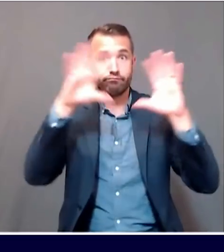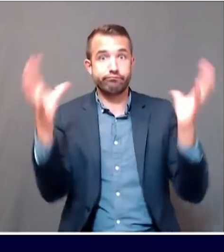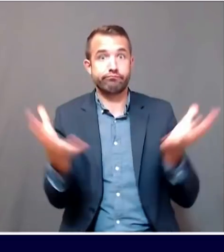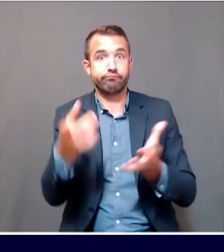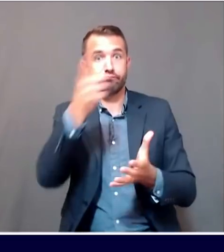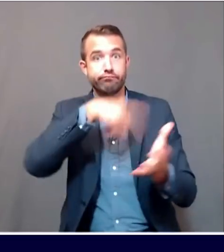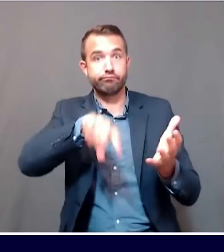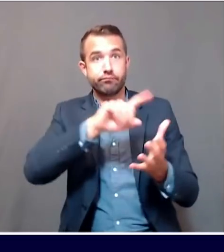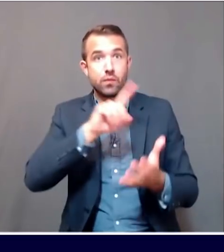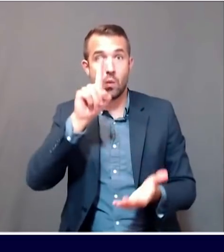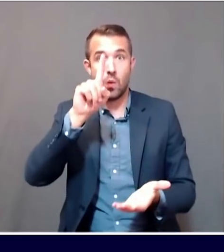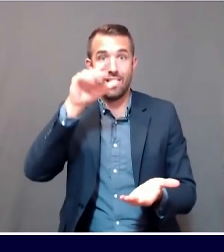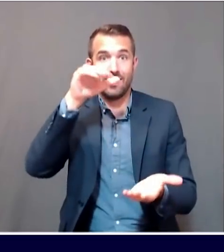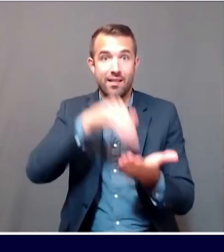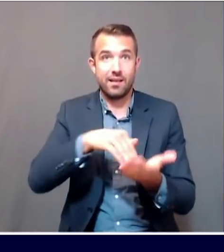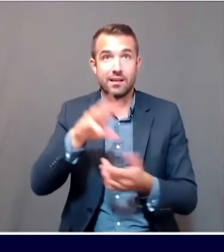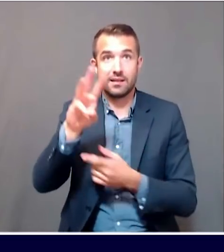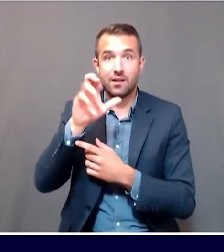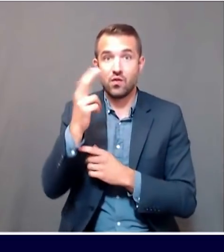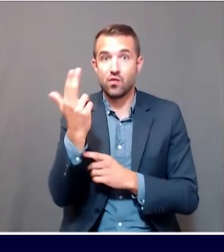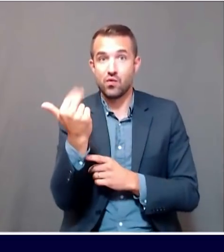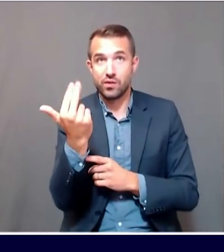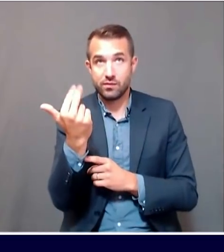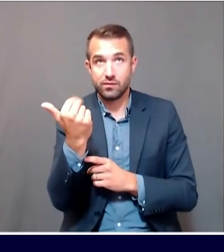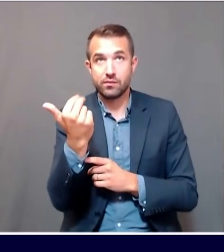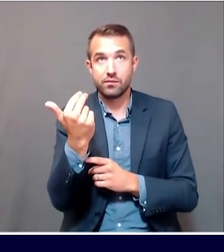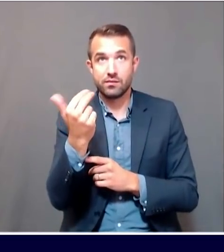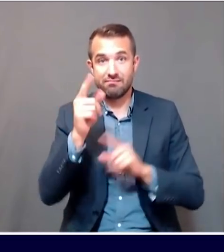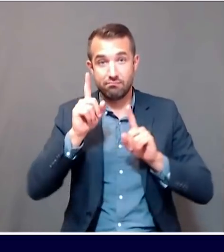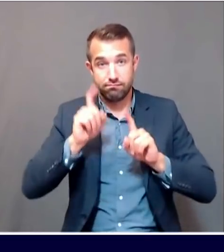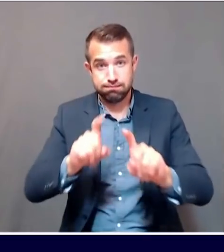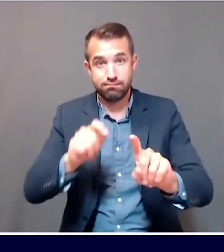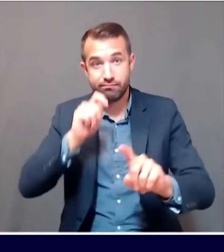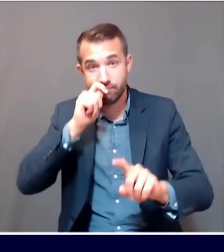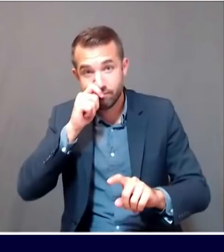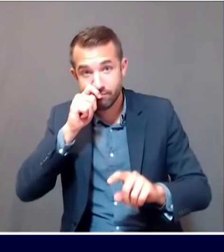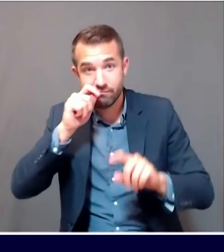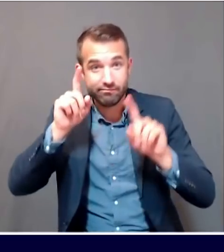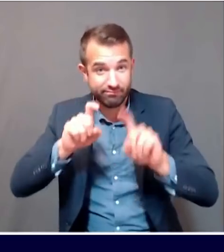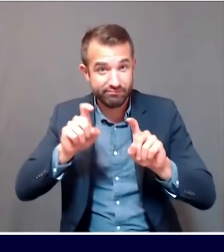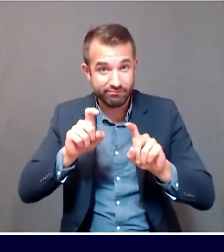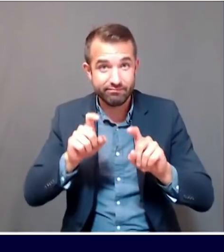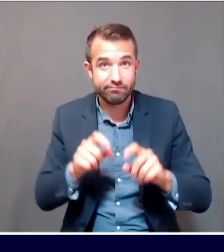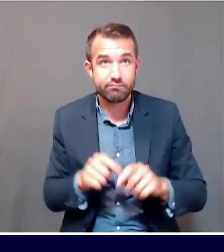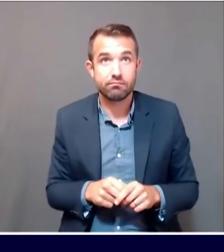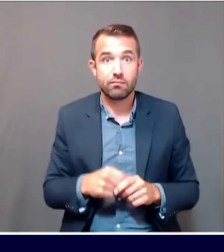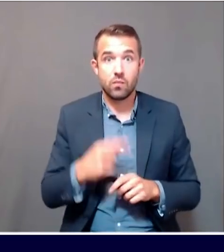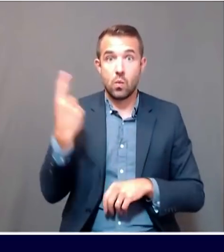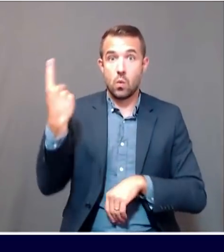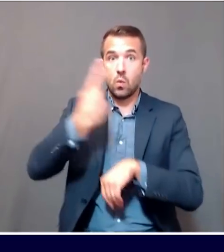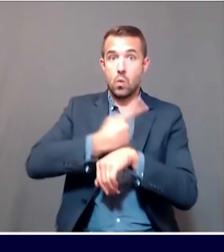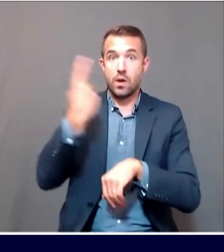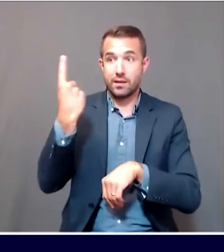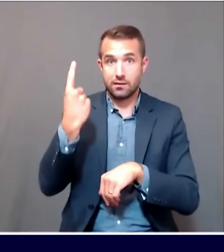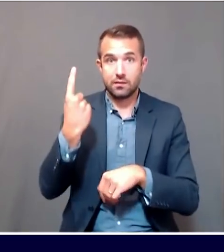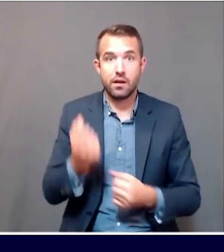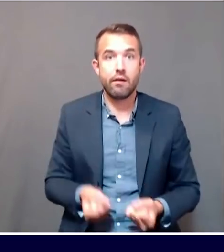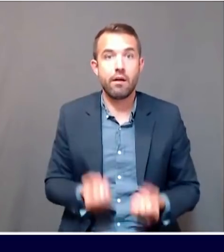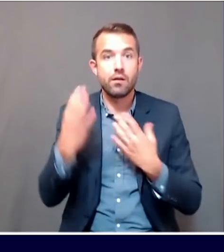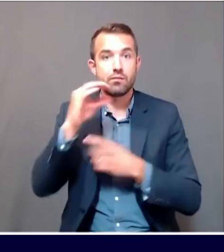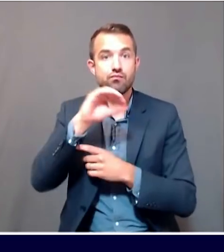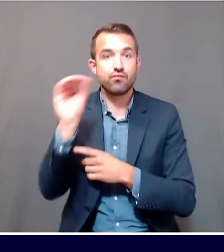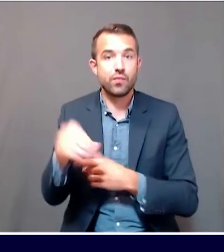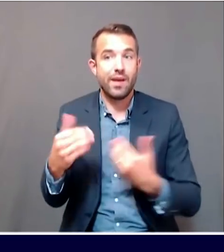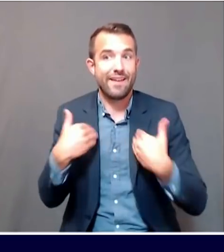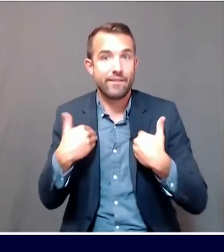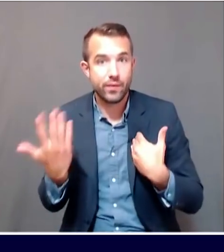1,613 total PCR tests reported to Maine CDC, the one-day point positivity rate here in